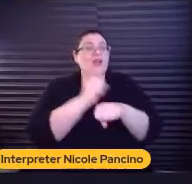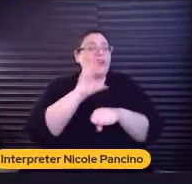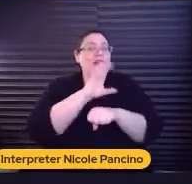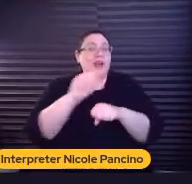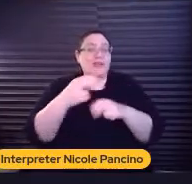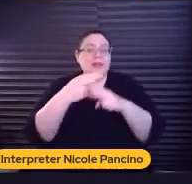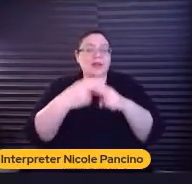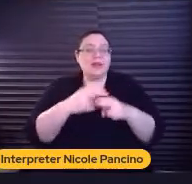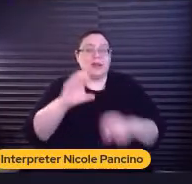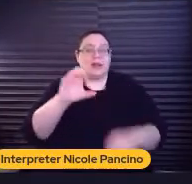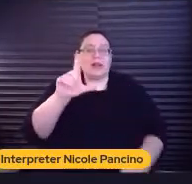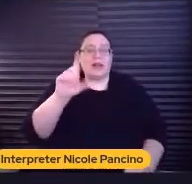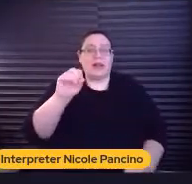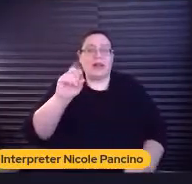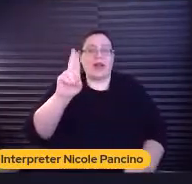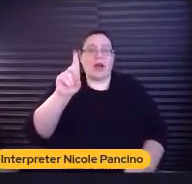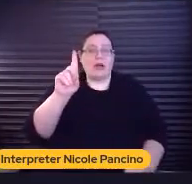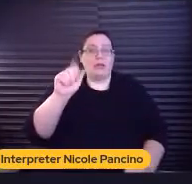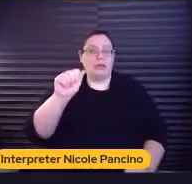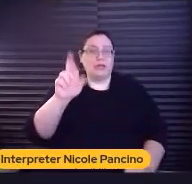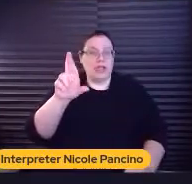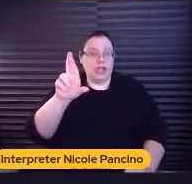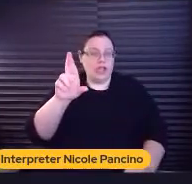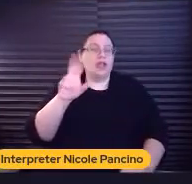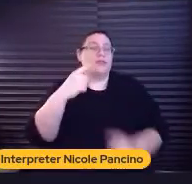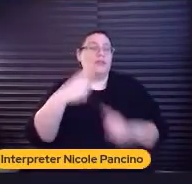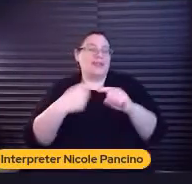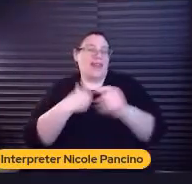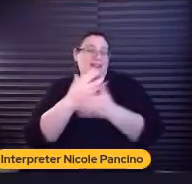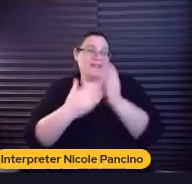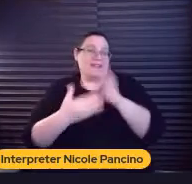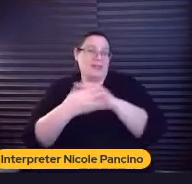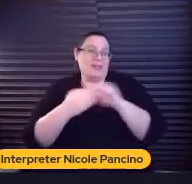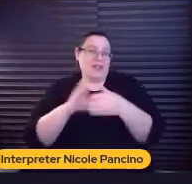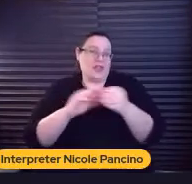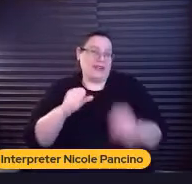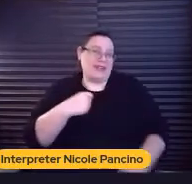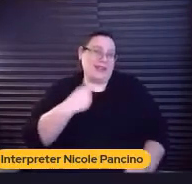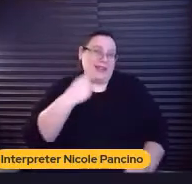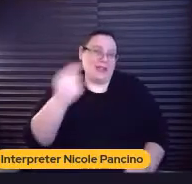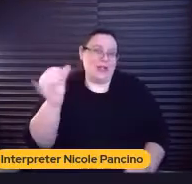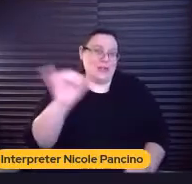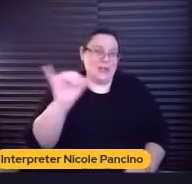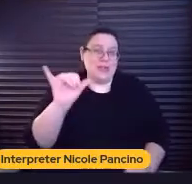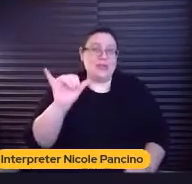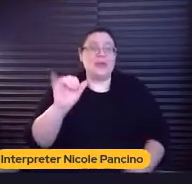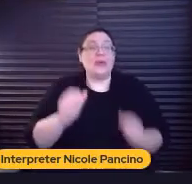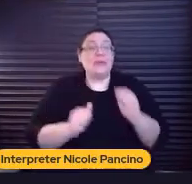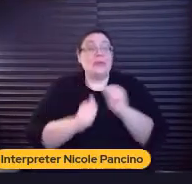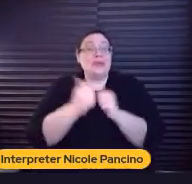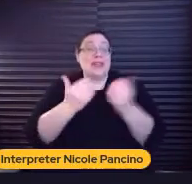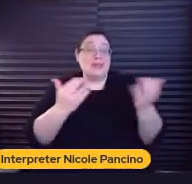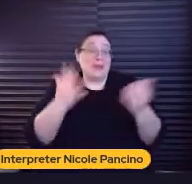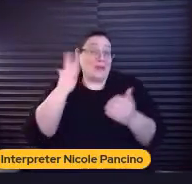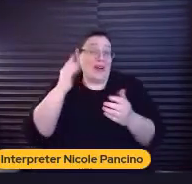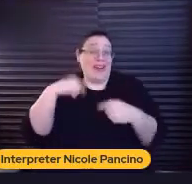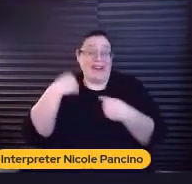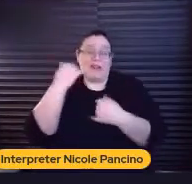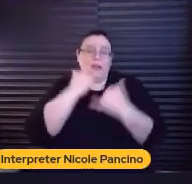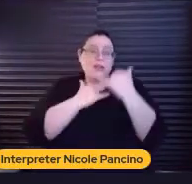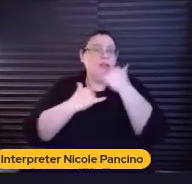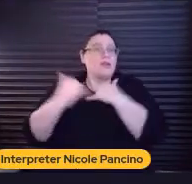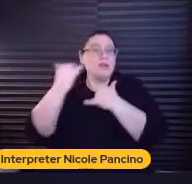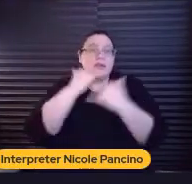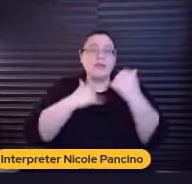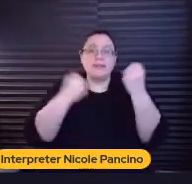Cloudar, and I also have some stories to tell. I'm mostly here because I made a lot of mistakes.